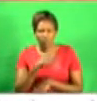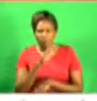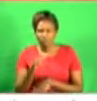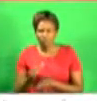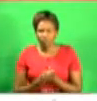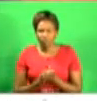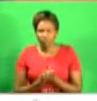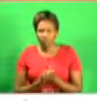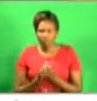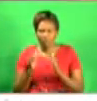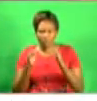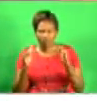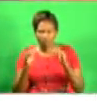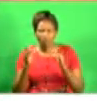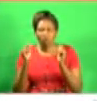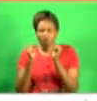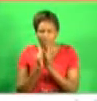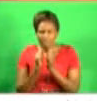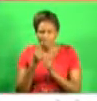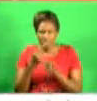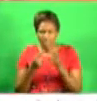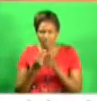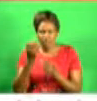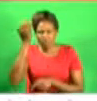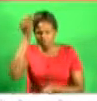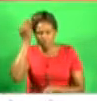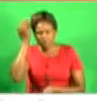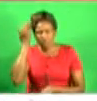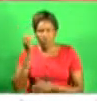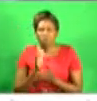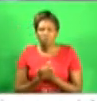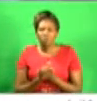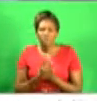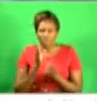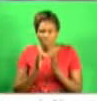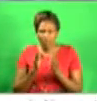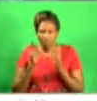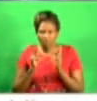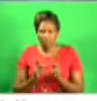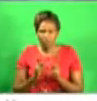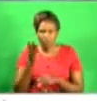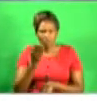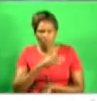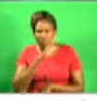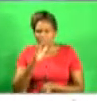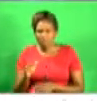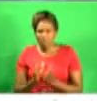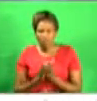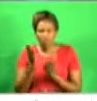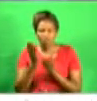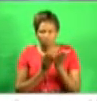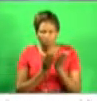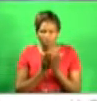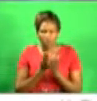a minimum sentence of 10 years imprisonment is prescribed. Each accused person is sentenced to serve 25